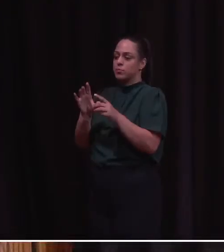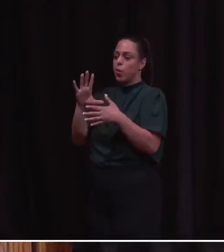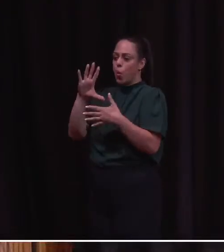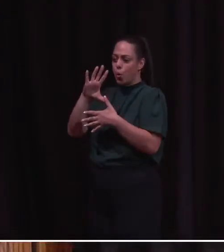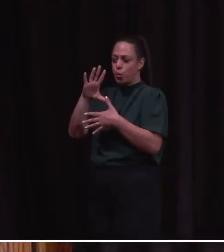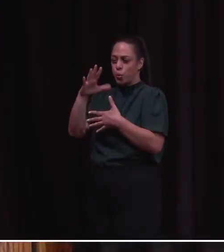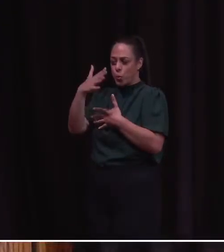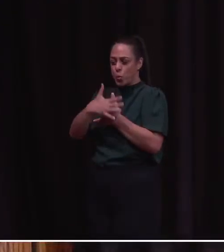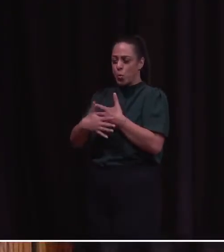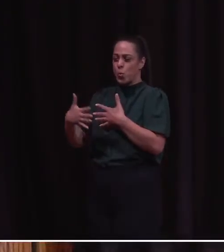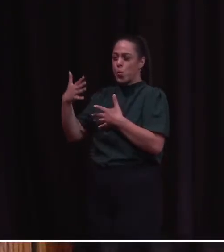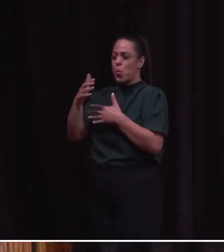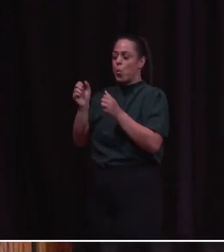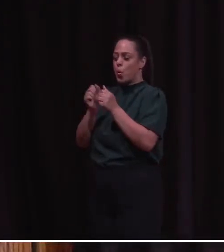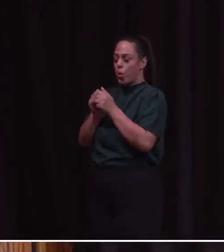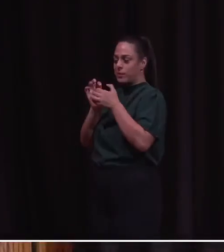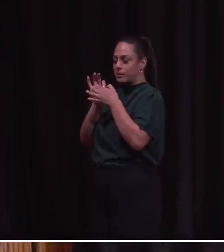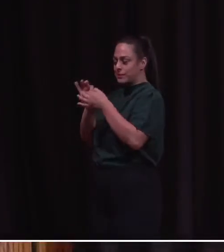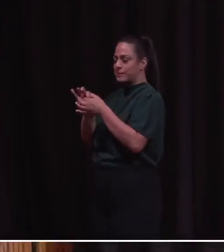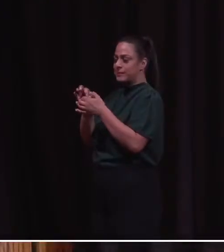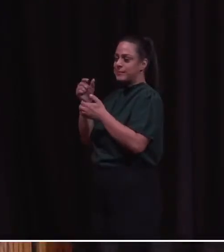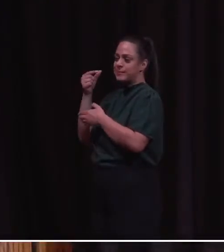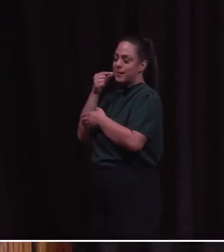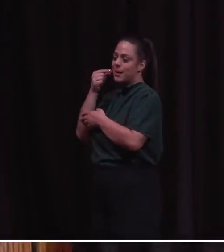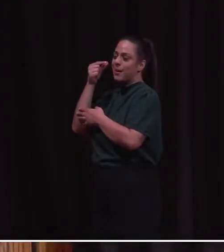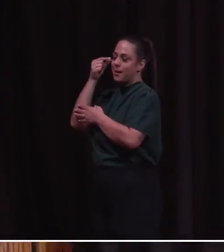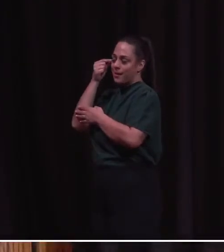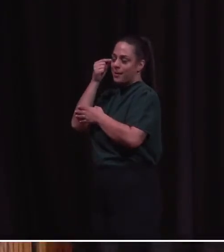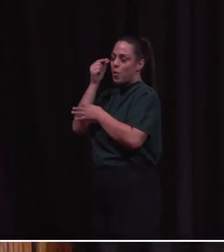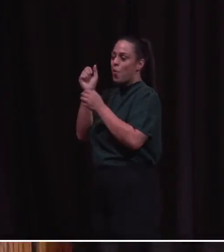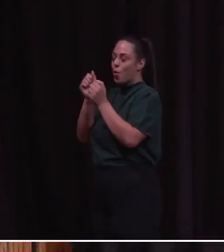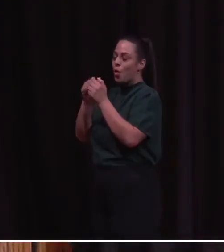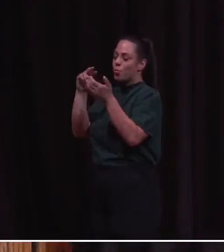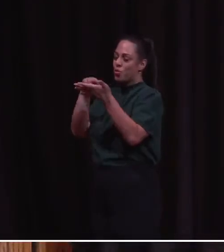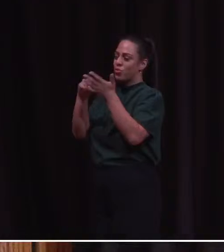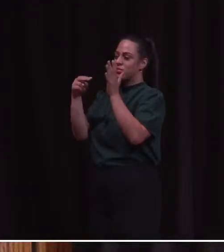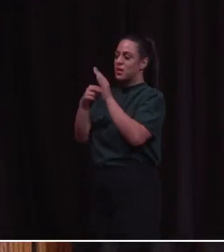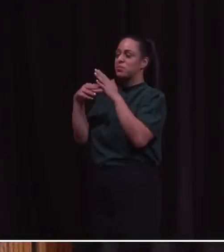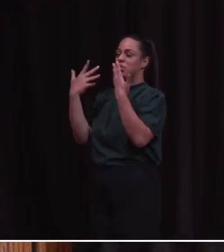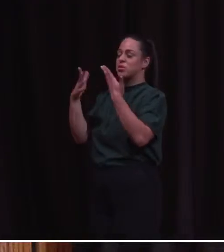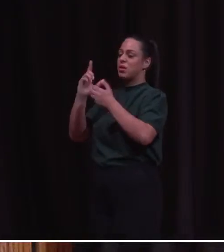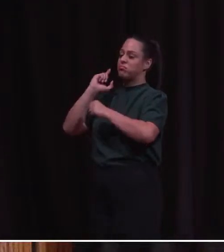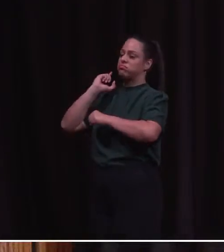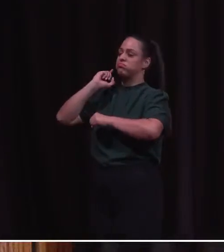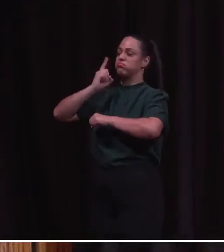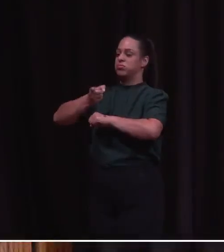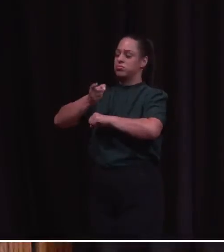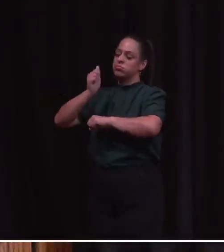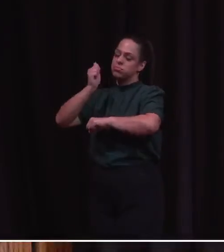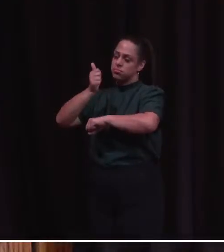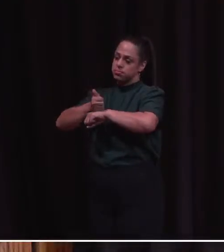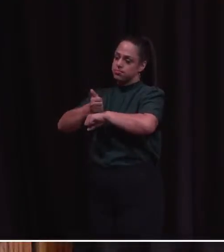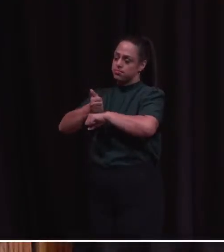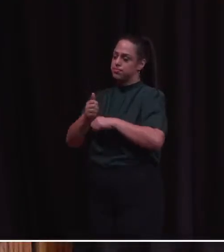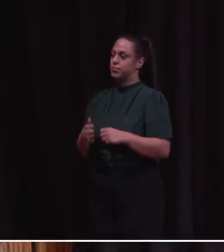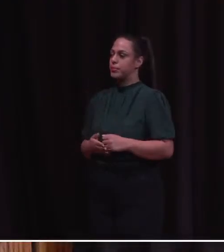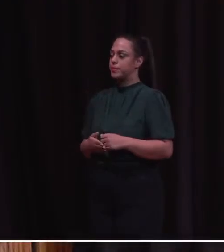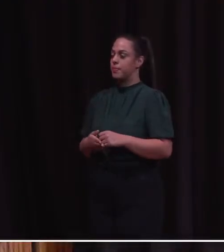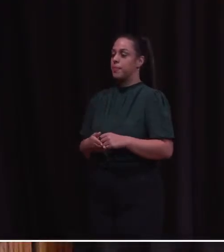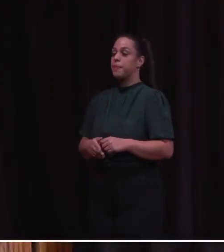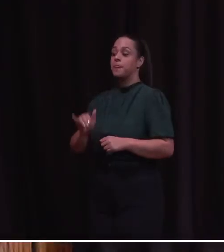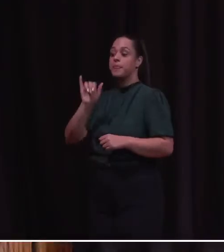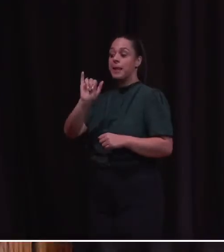was imposed. The fears that the Catholic fathers and other conservative forces express about gender today may